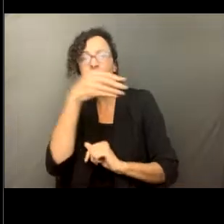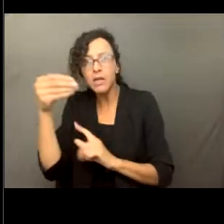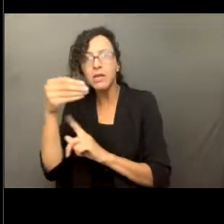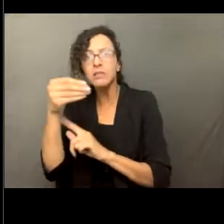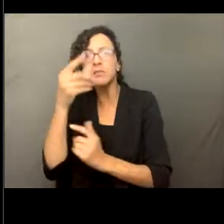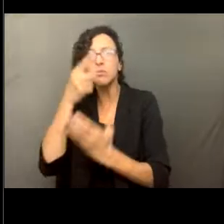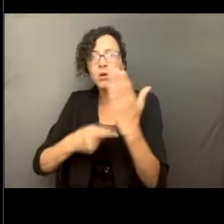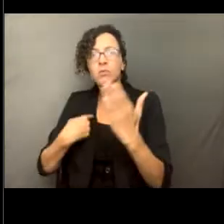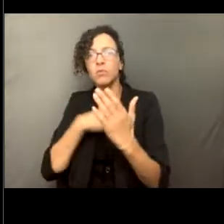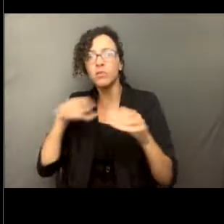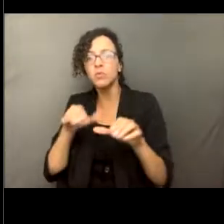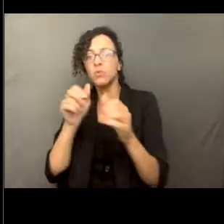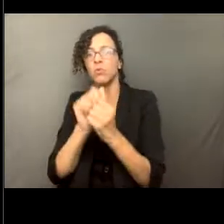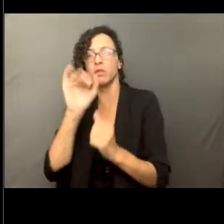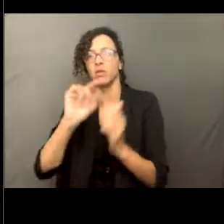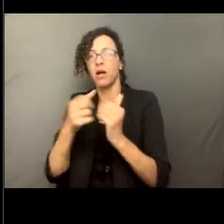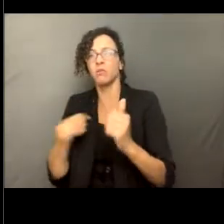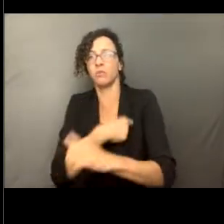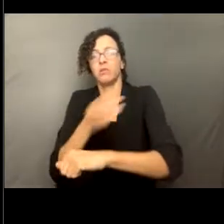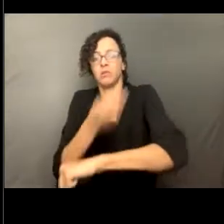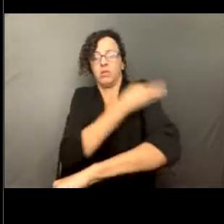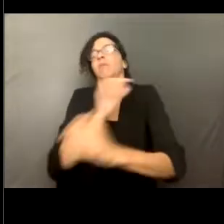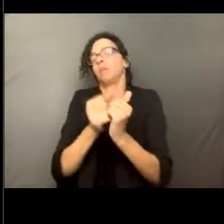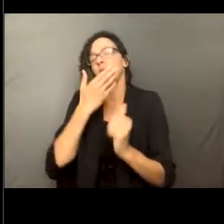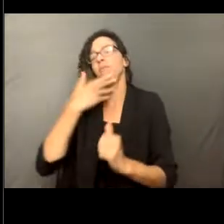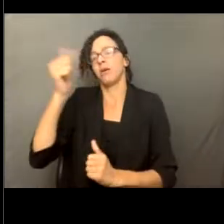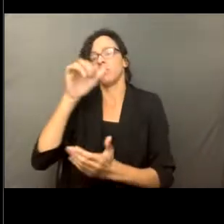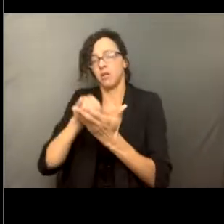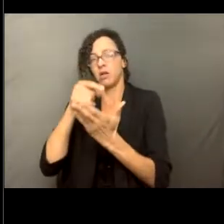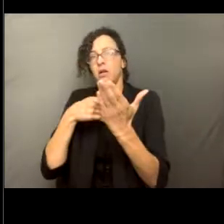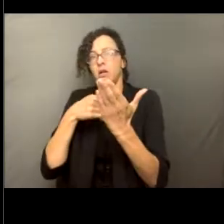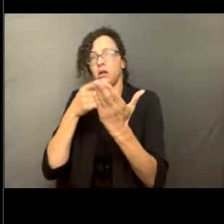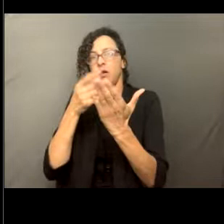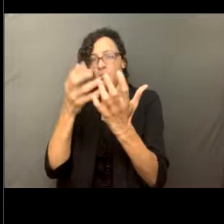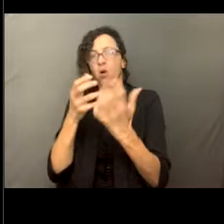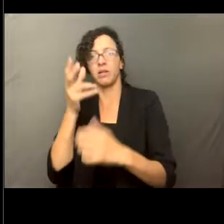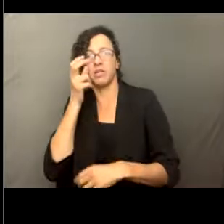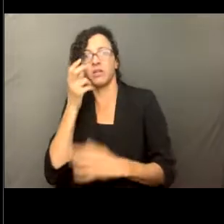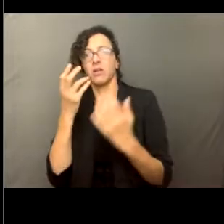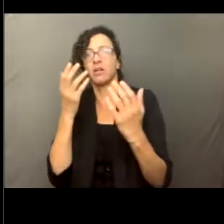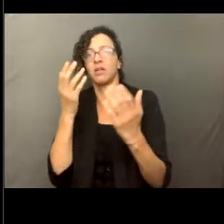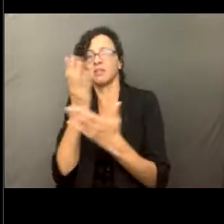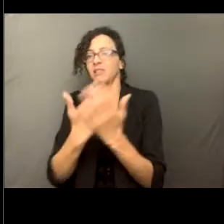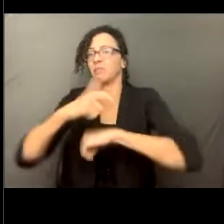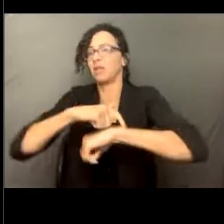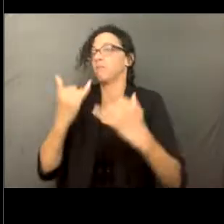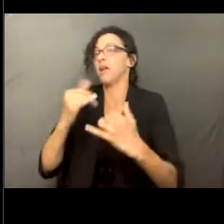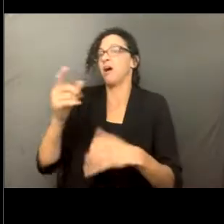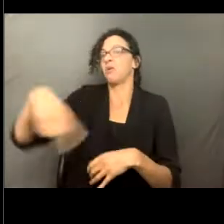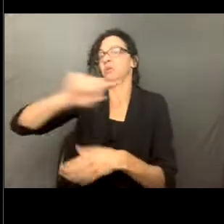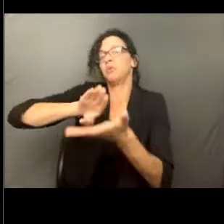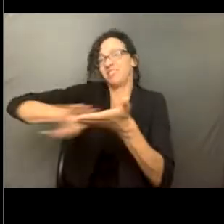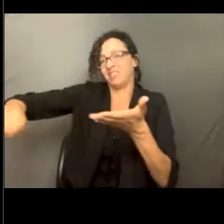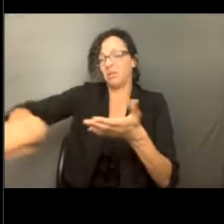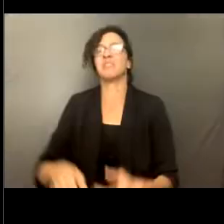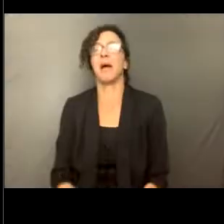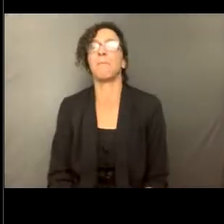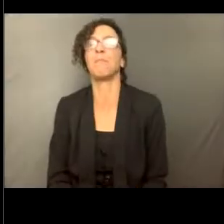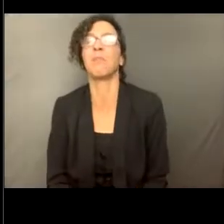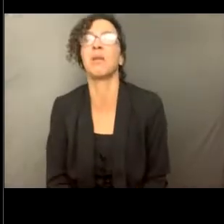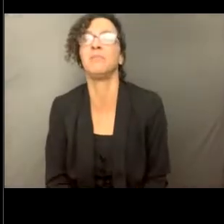That's what I'm going to want to hear at some point. So now you're excused. And if I may, I absolutely